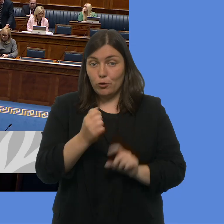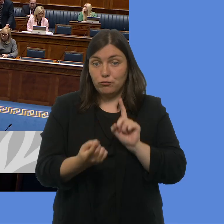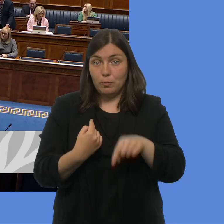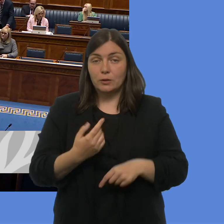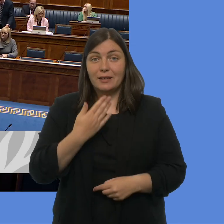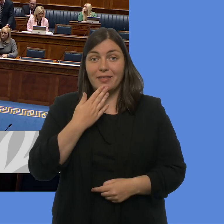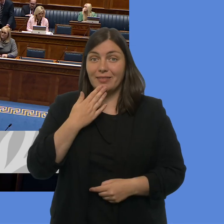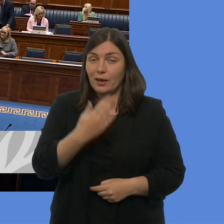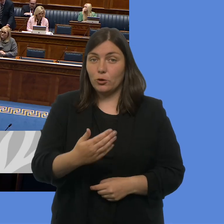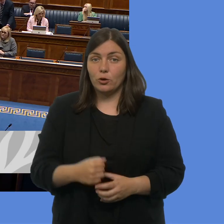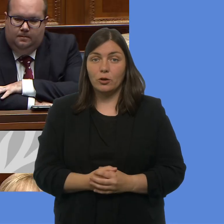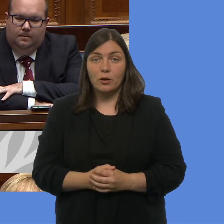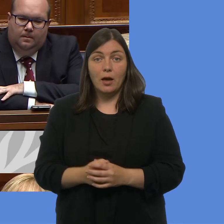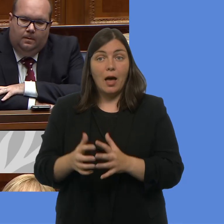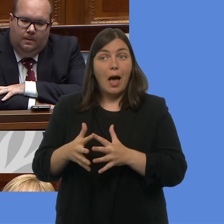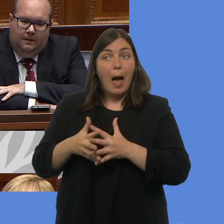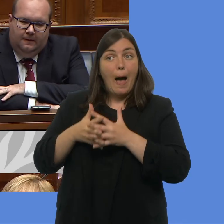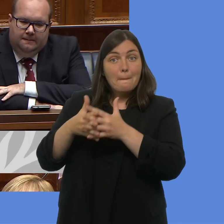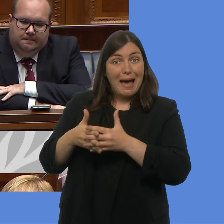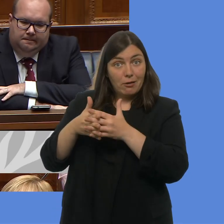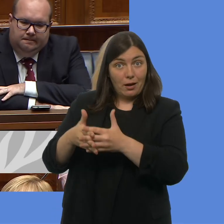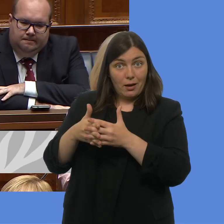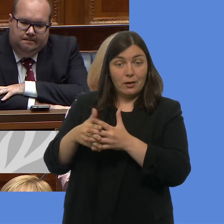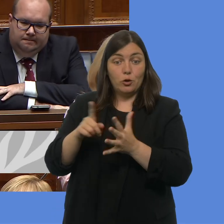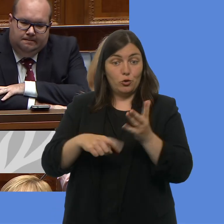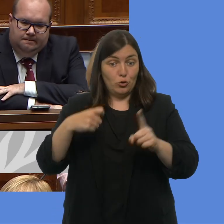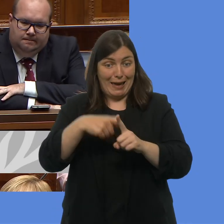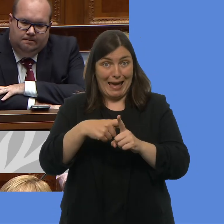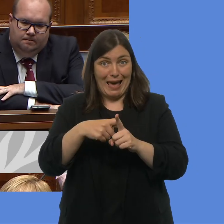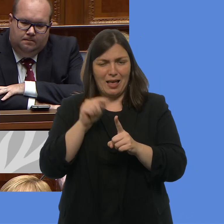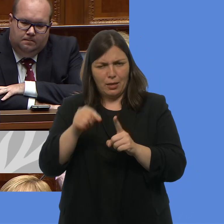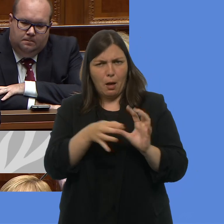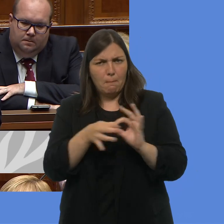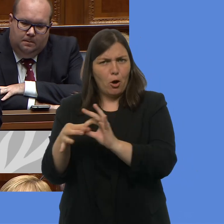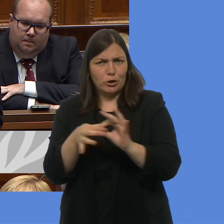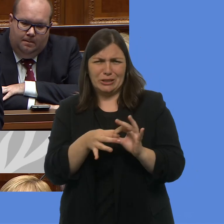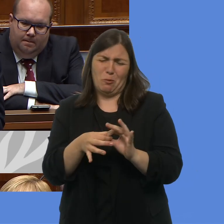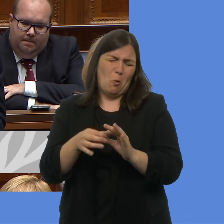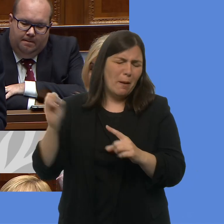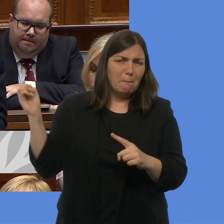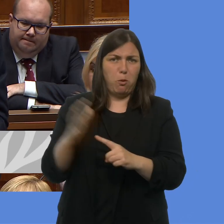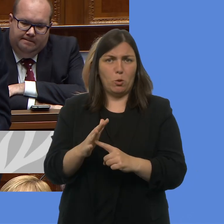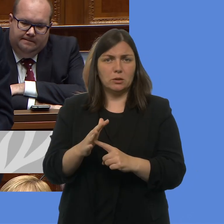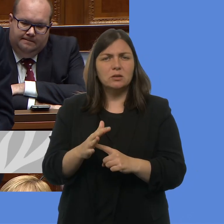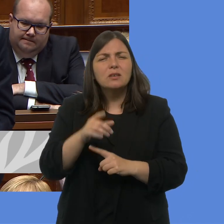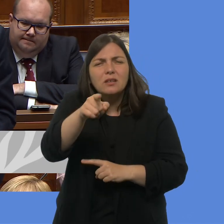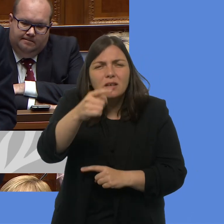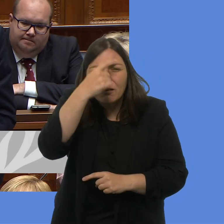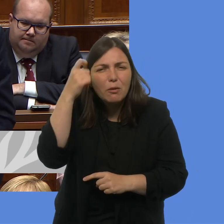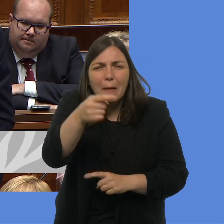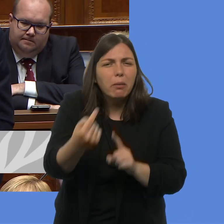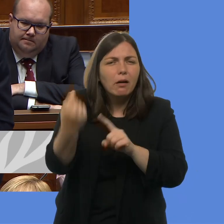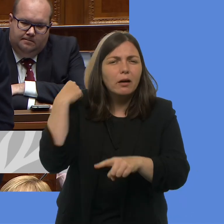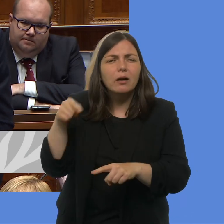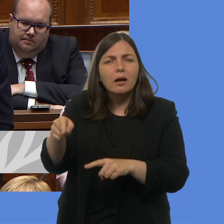is a critically important economic partner to the UK. Can the First Minister outline what she has gained by not attending the state